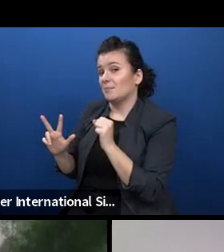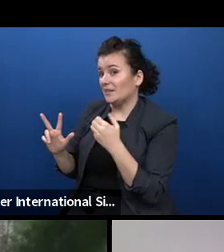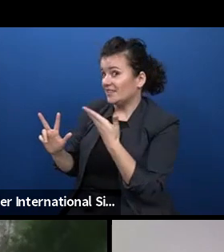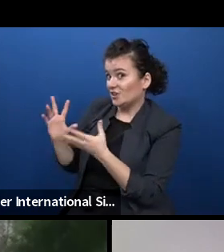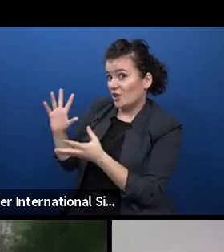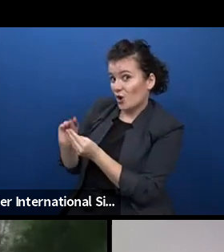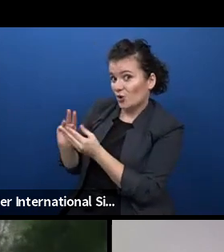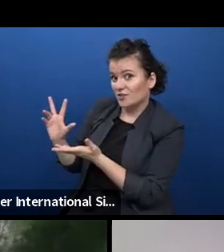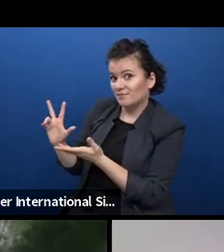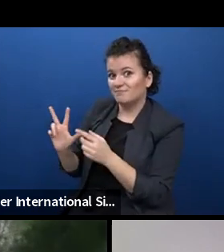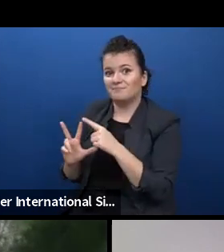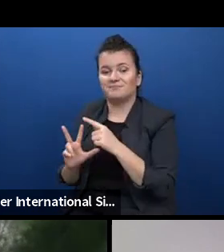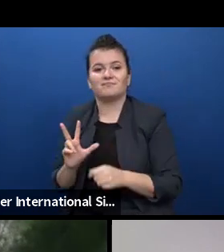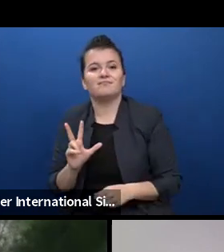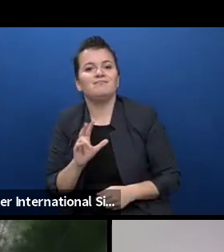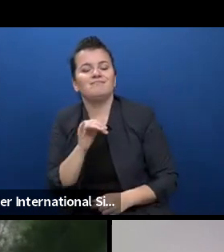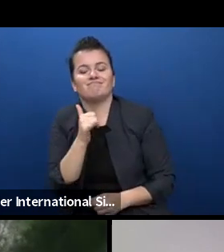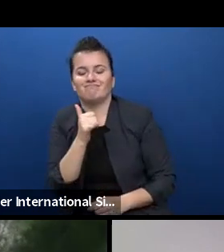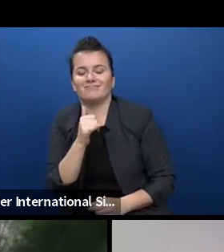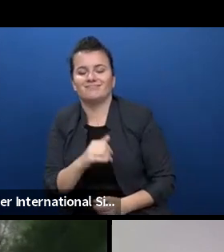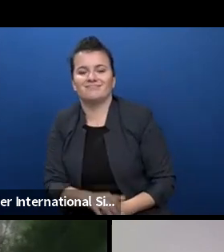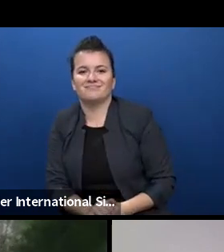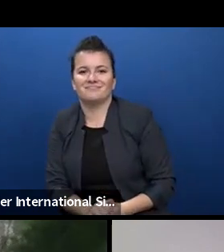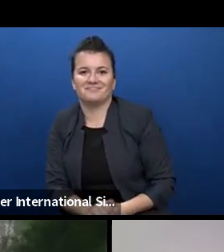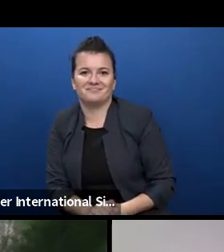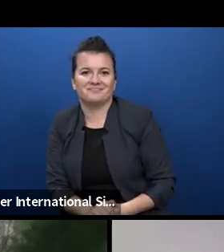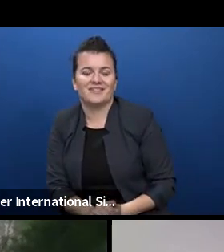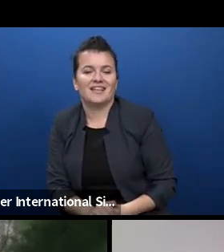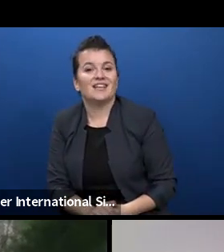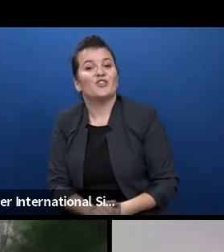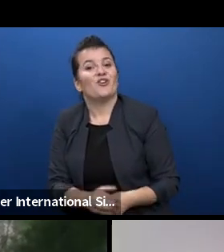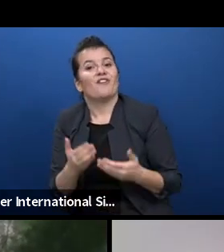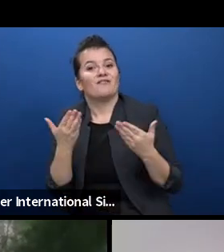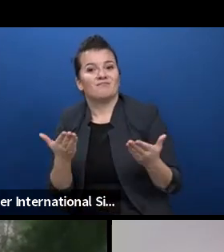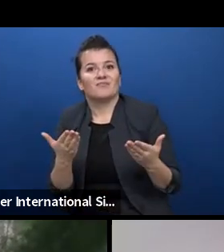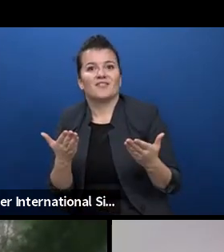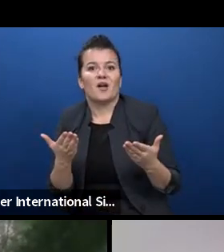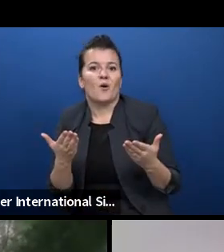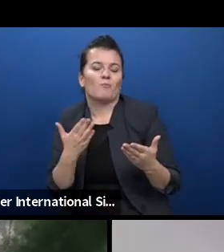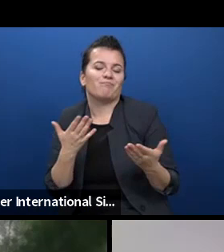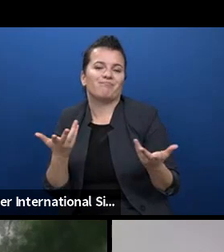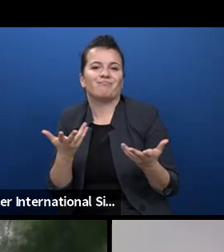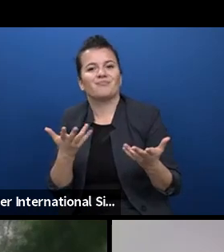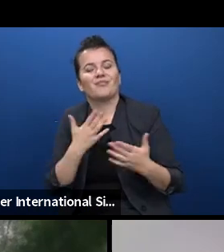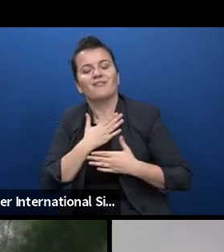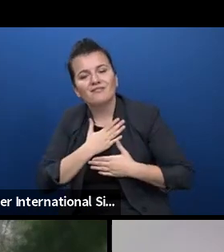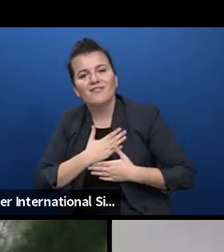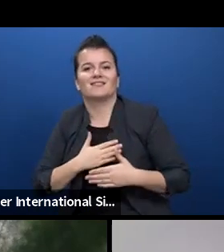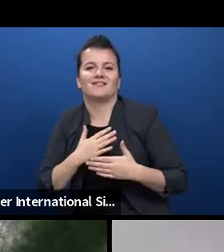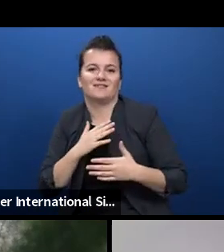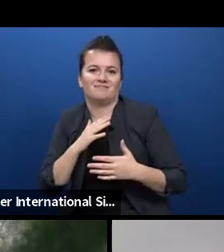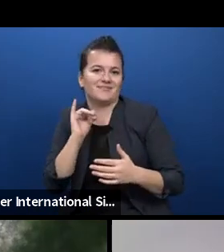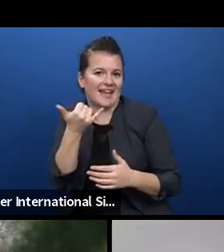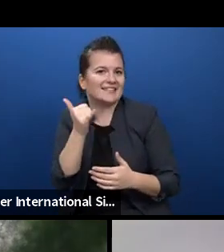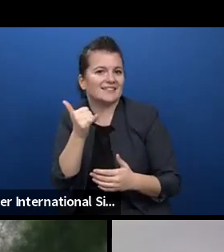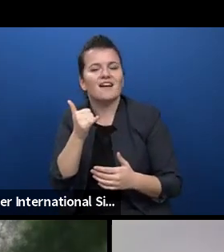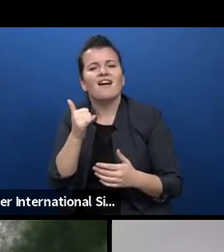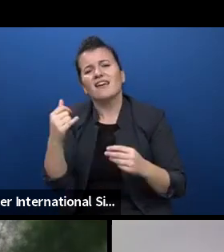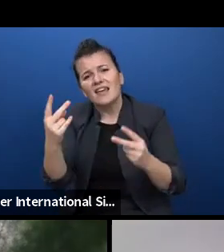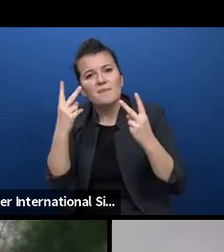Yeah, I would like to take the opportunity here to actually tell a wish, I think because it's important to address European